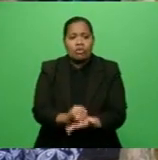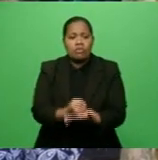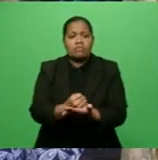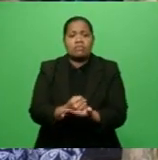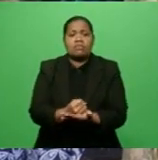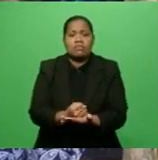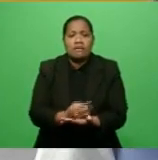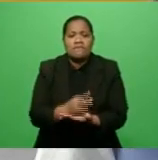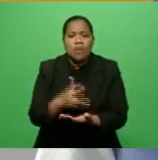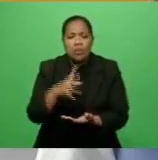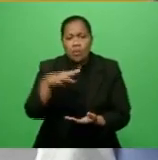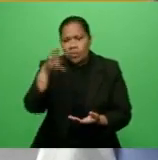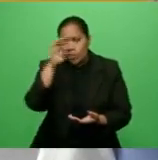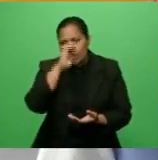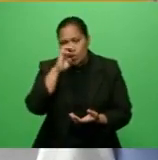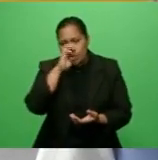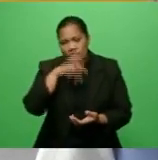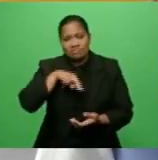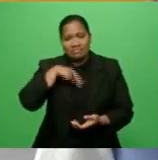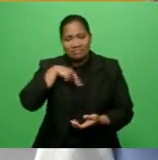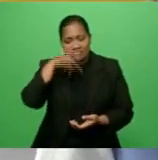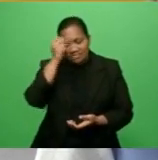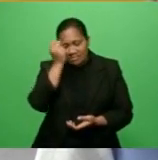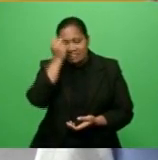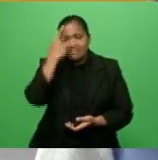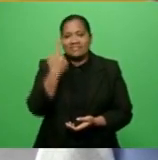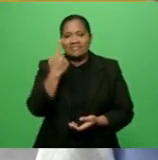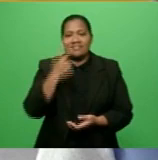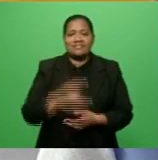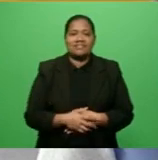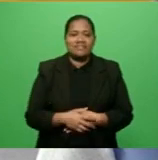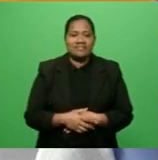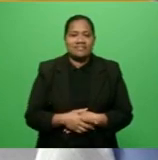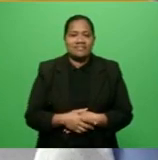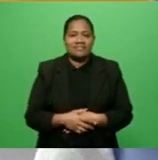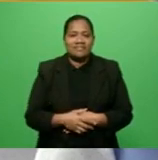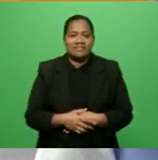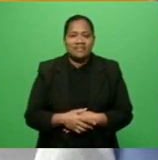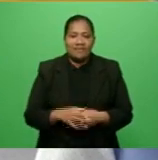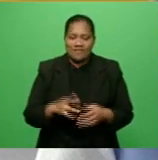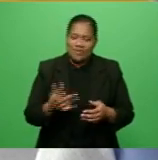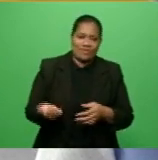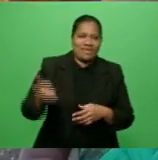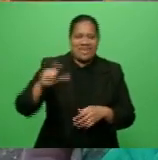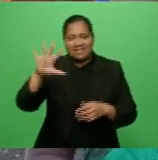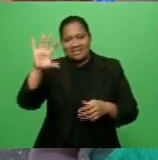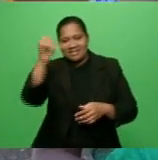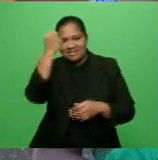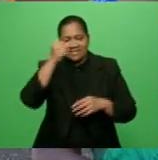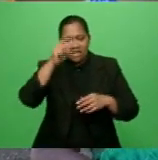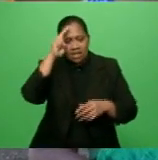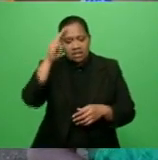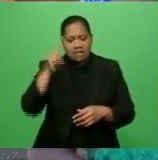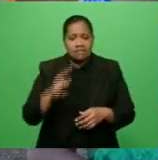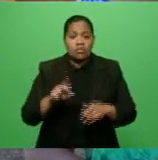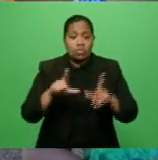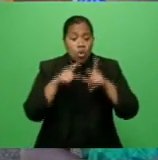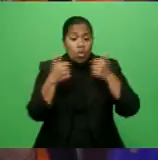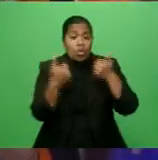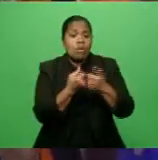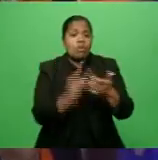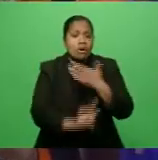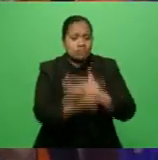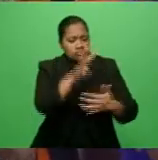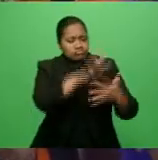notion ethnic and religious understanding as a cornerstone of any successful nation. The convention was scheduled